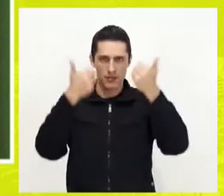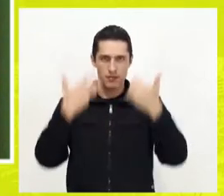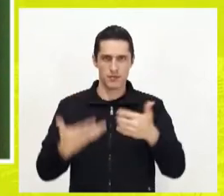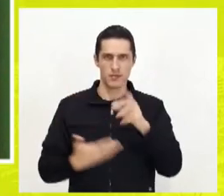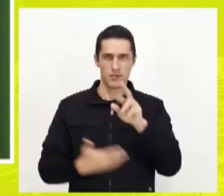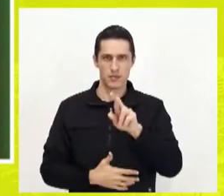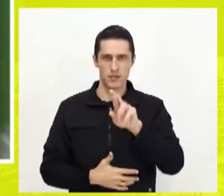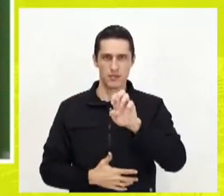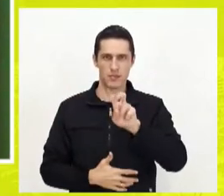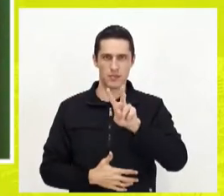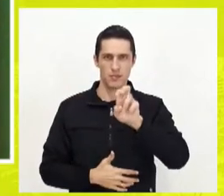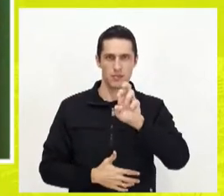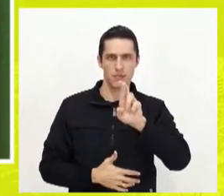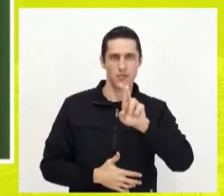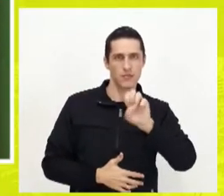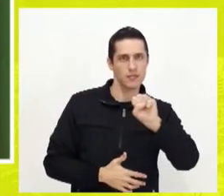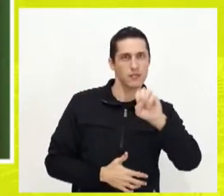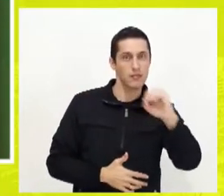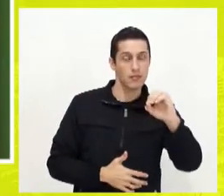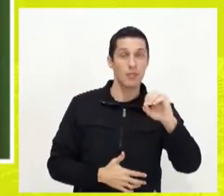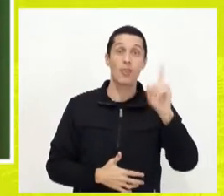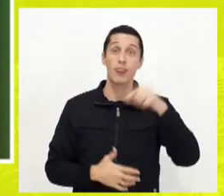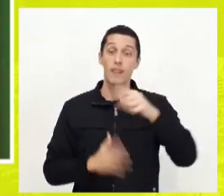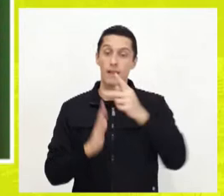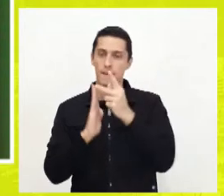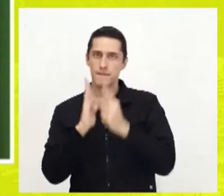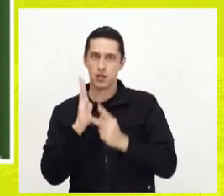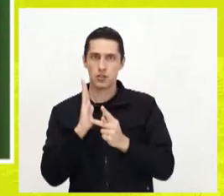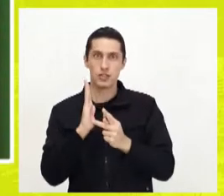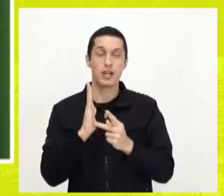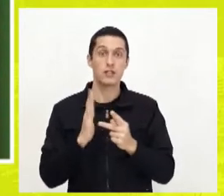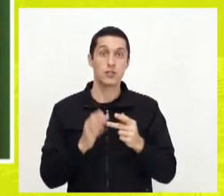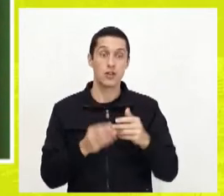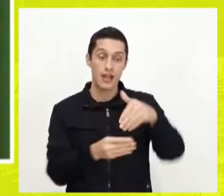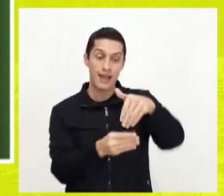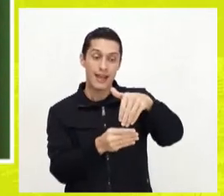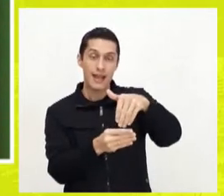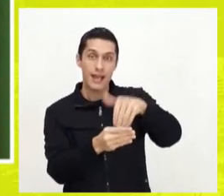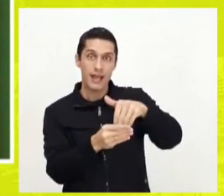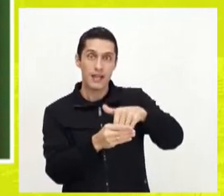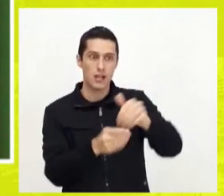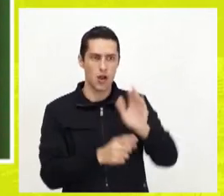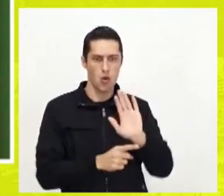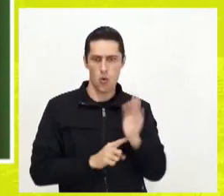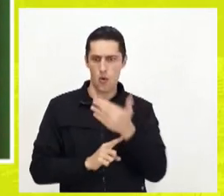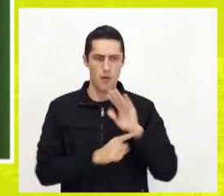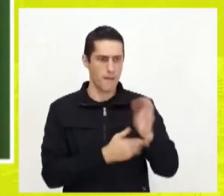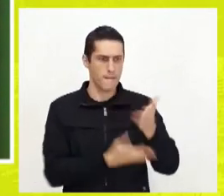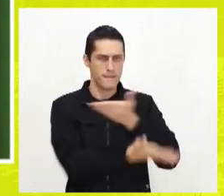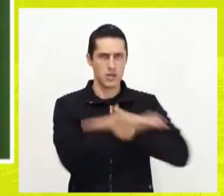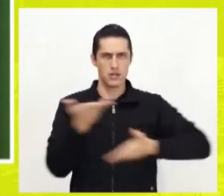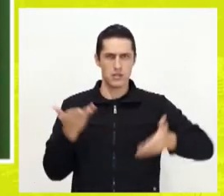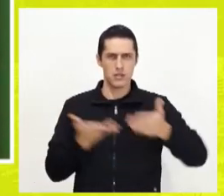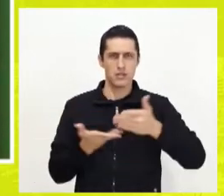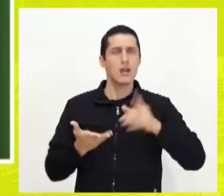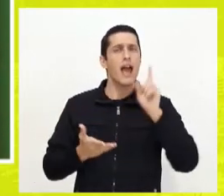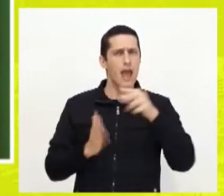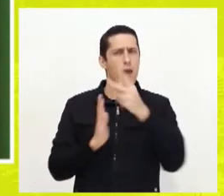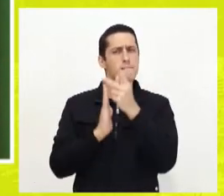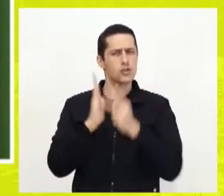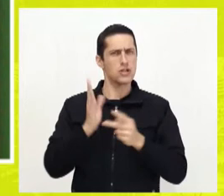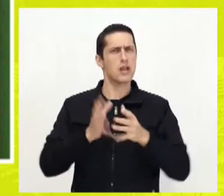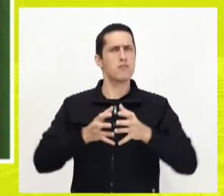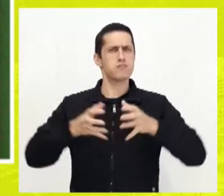the reverso experience it's a project of electoral collaboration the biggest one we have at least